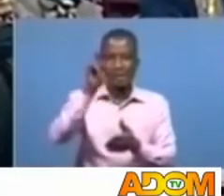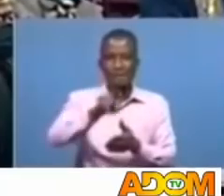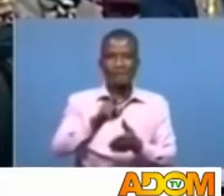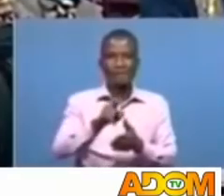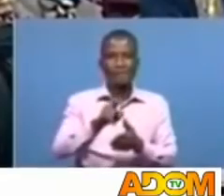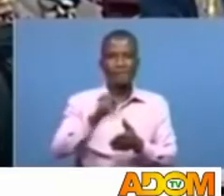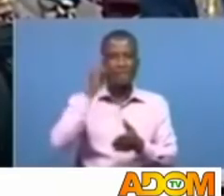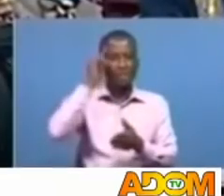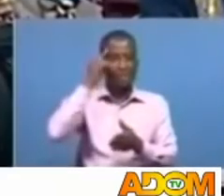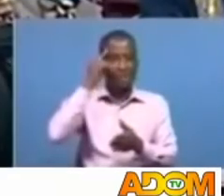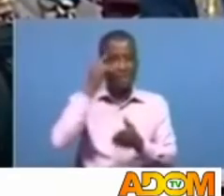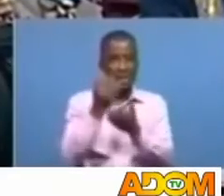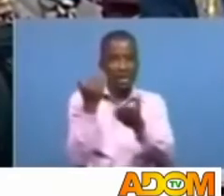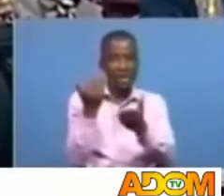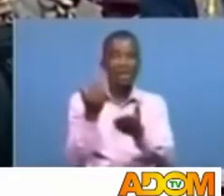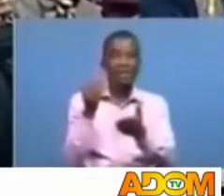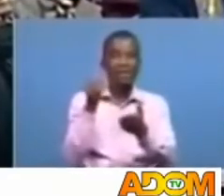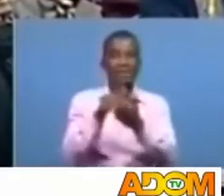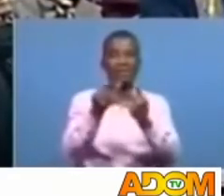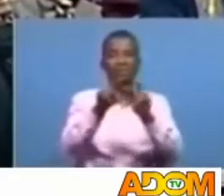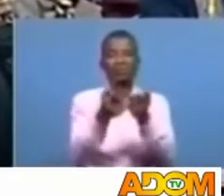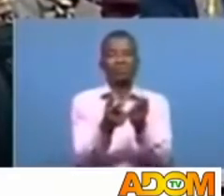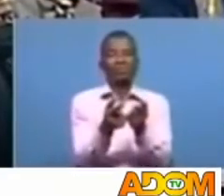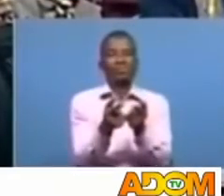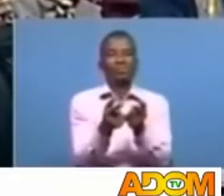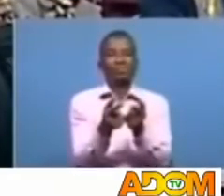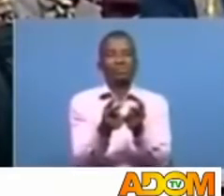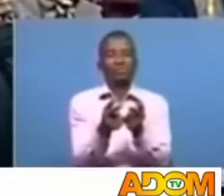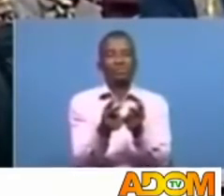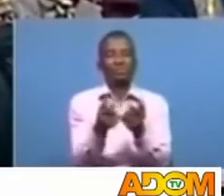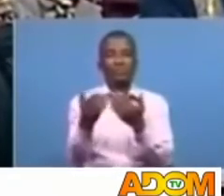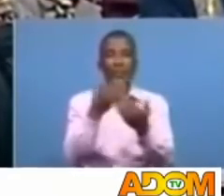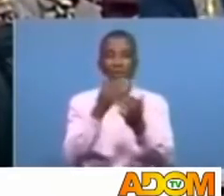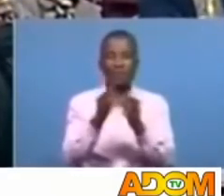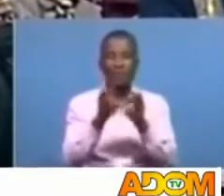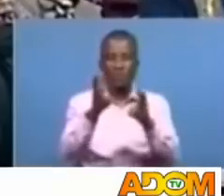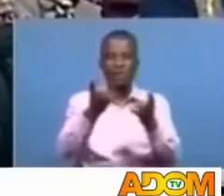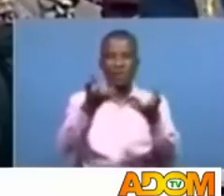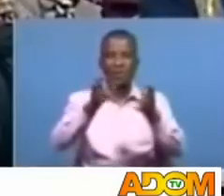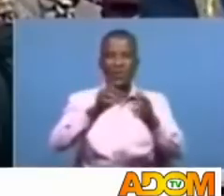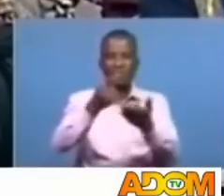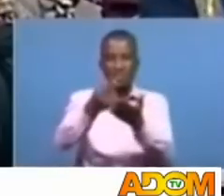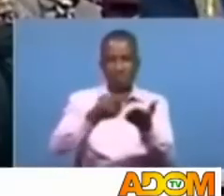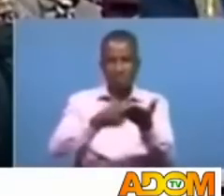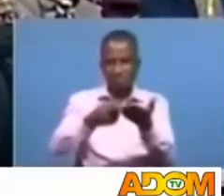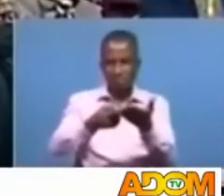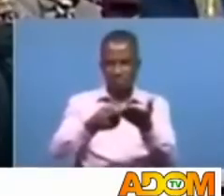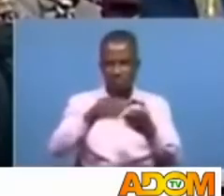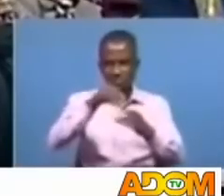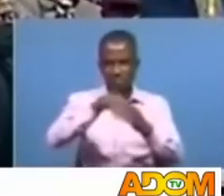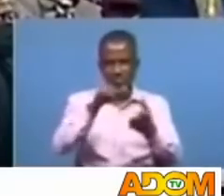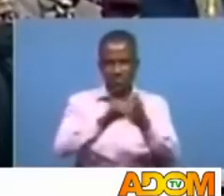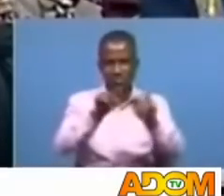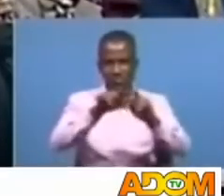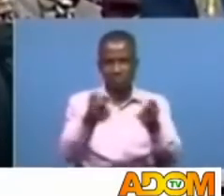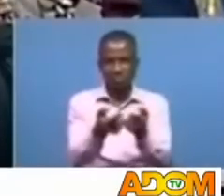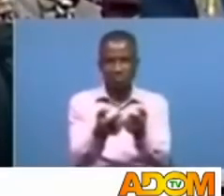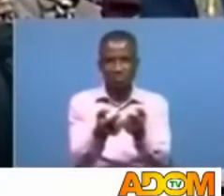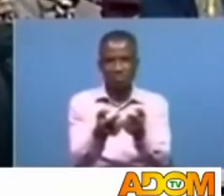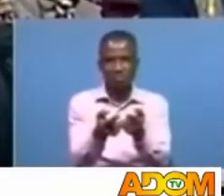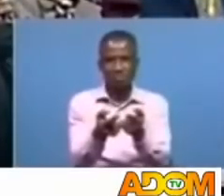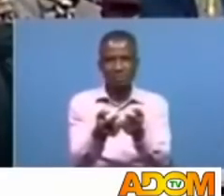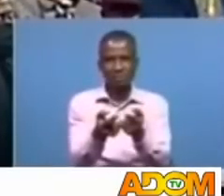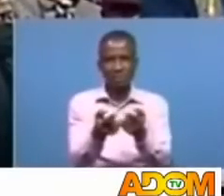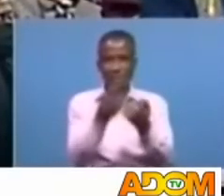conclusively presumed against that party or his successors in interest in any proceedings between that party or his successors in